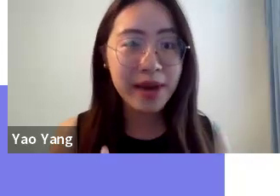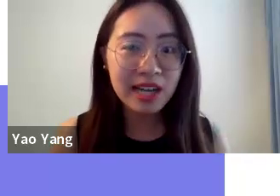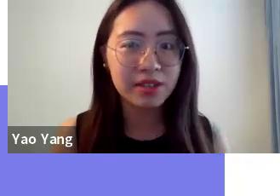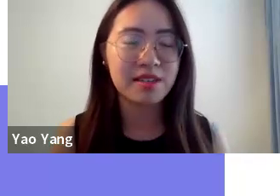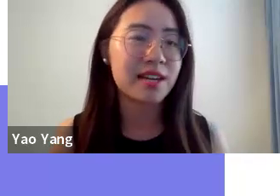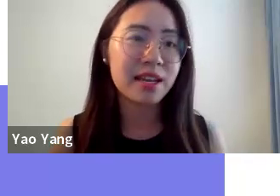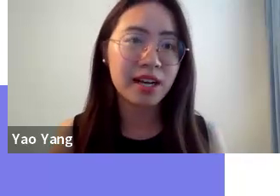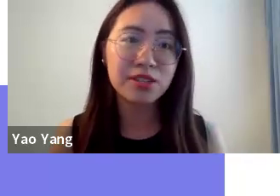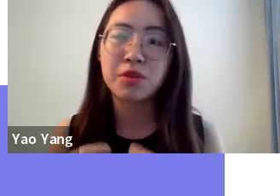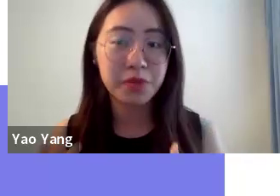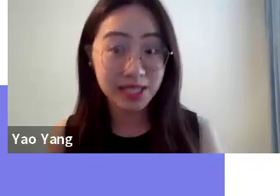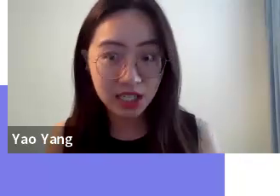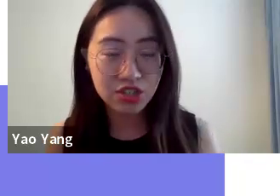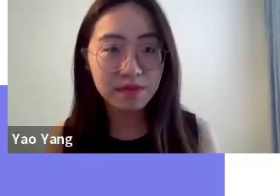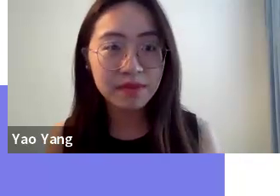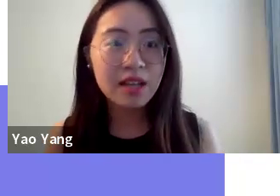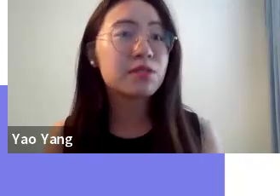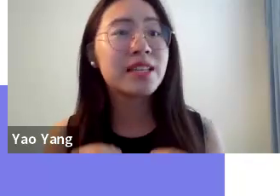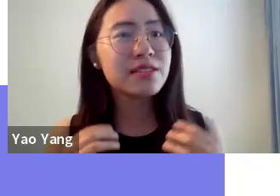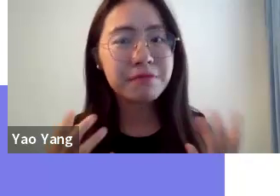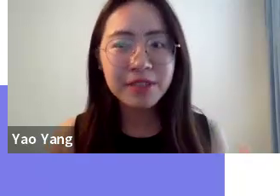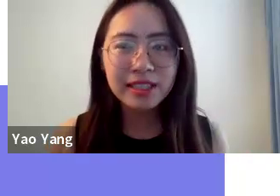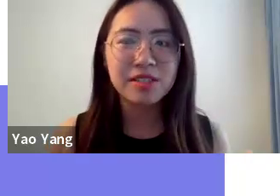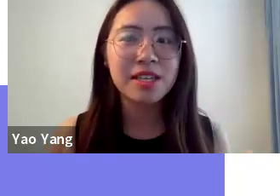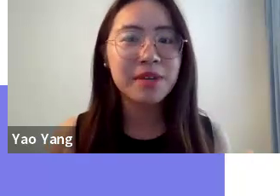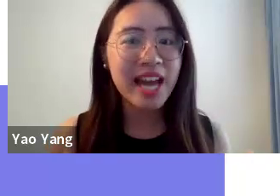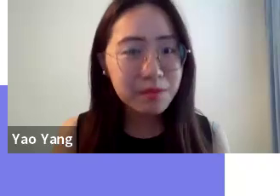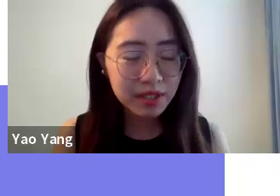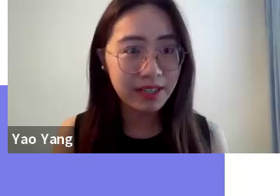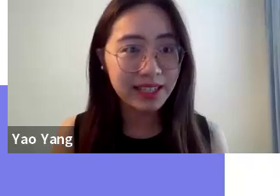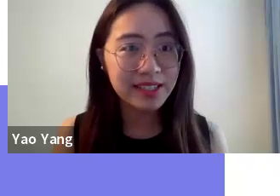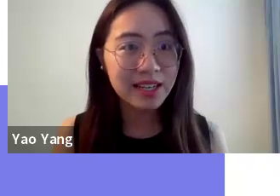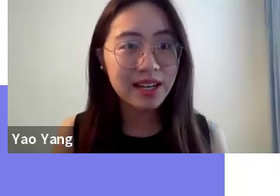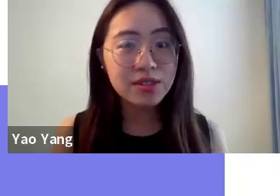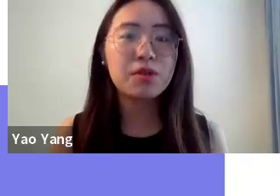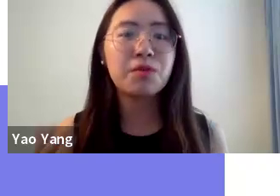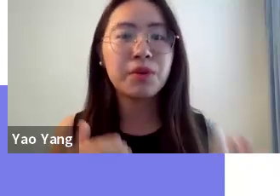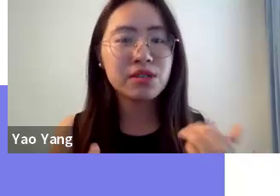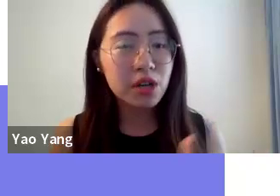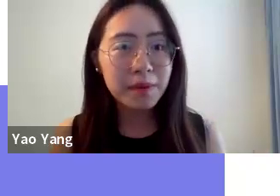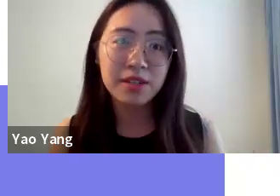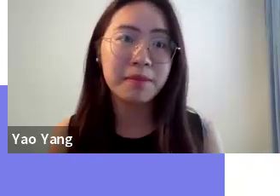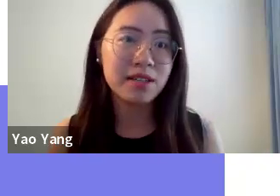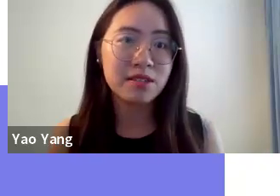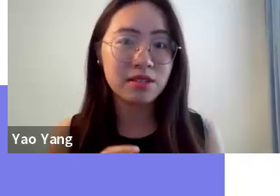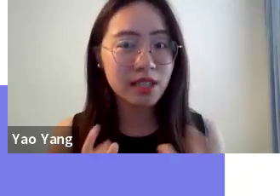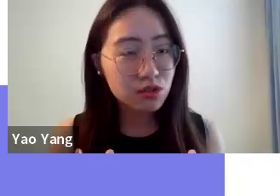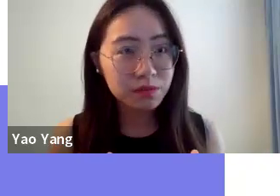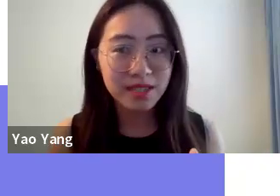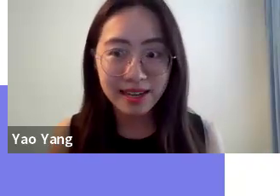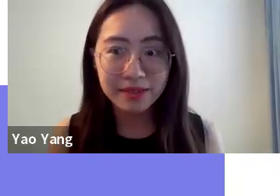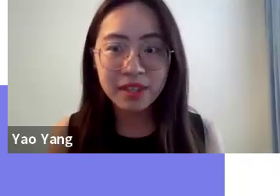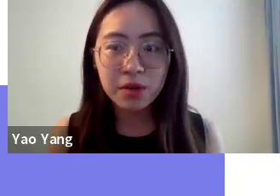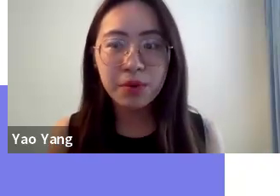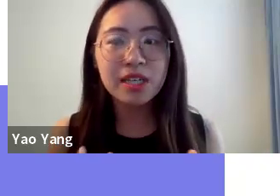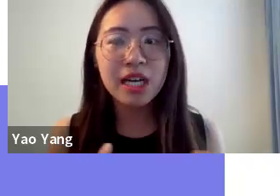social comparison, and underrepresentation. So these feelings can be amplified. So when we talk about imposter